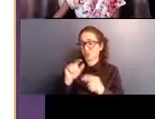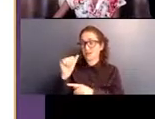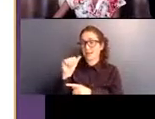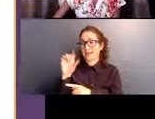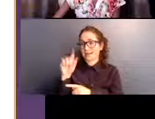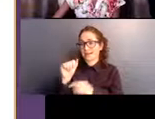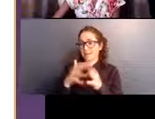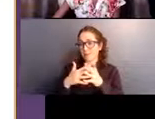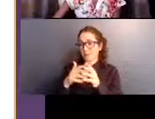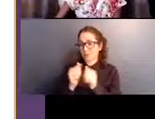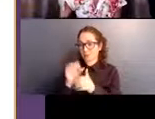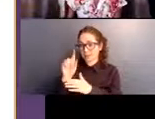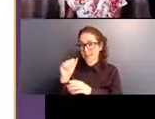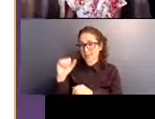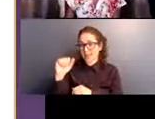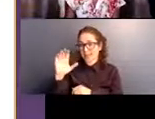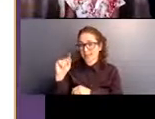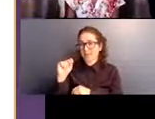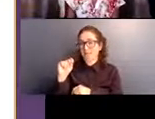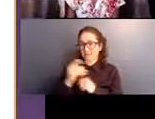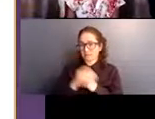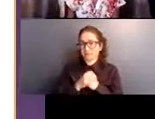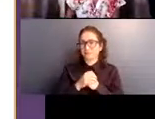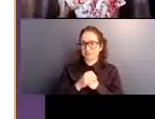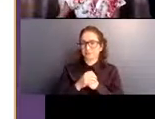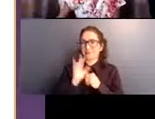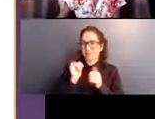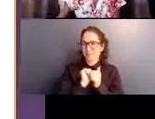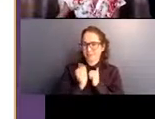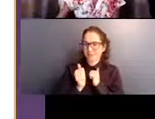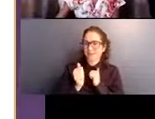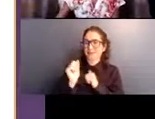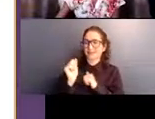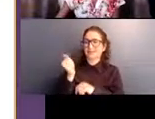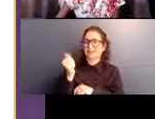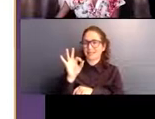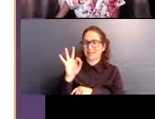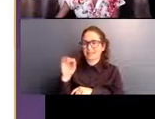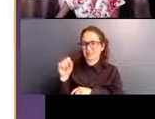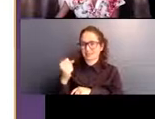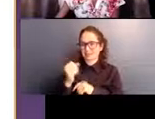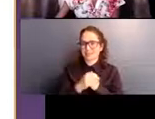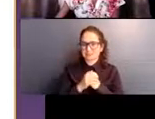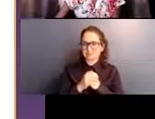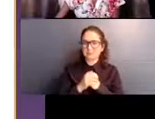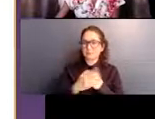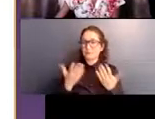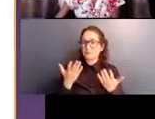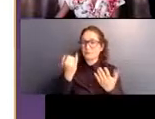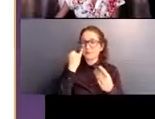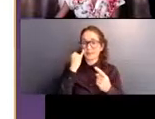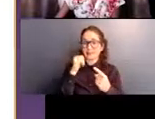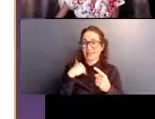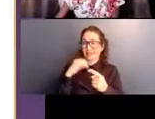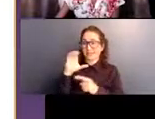Disabilities Act that went into law in the 1990s. So if it were not for the Civil Rights